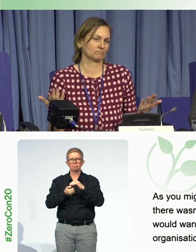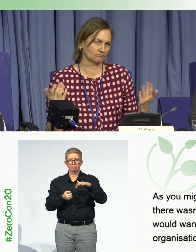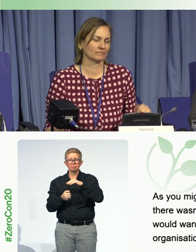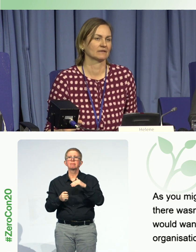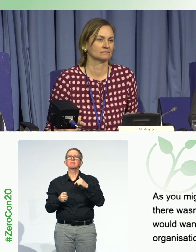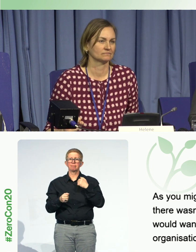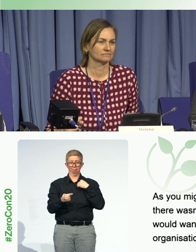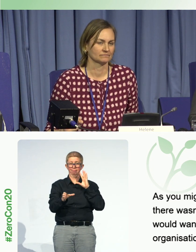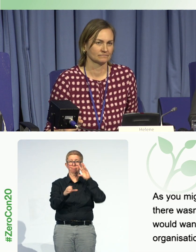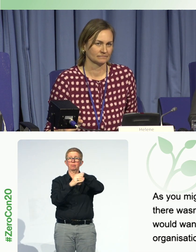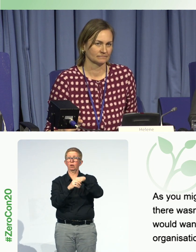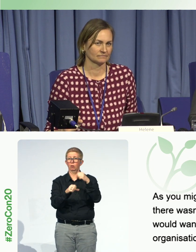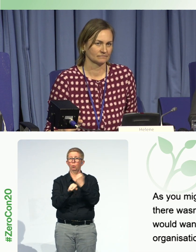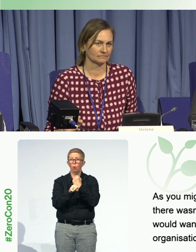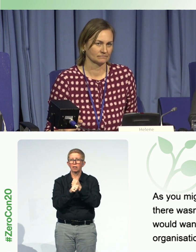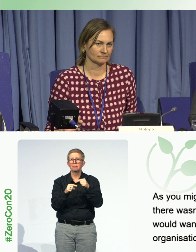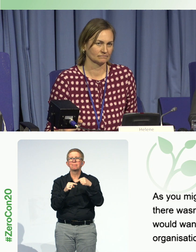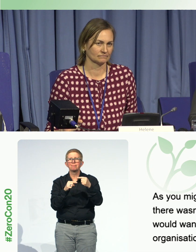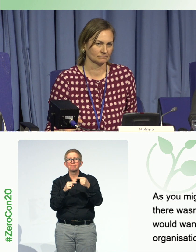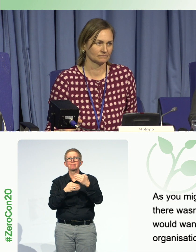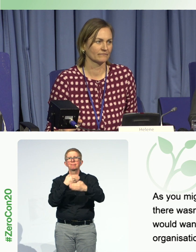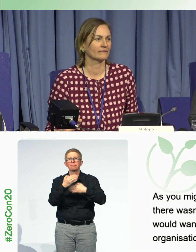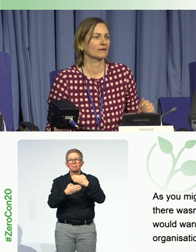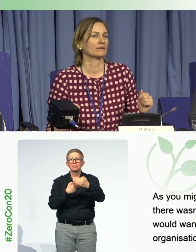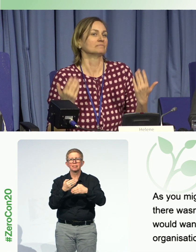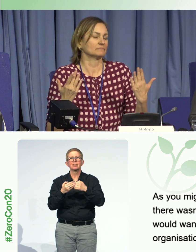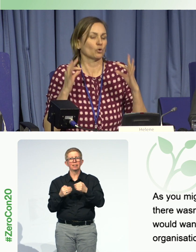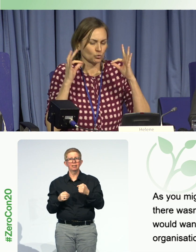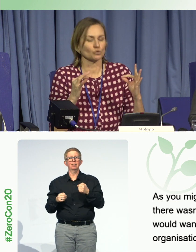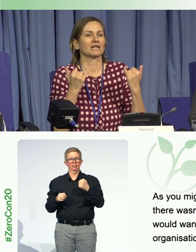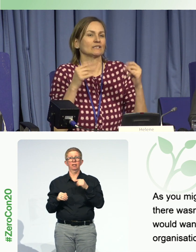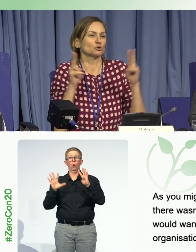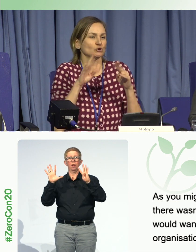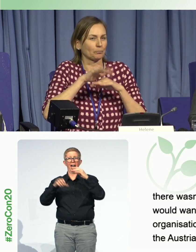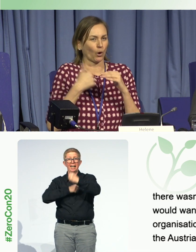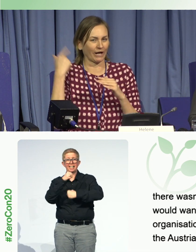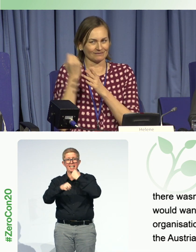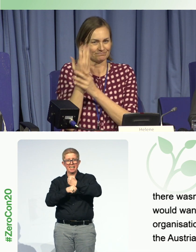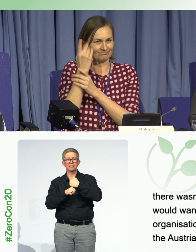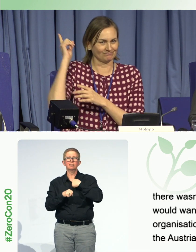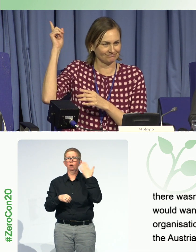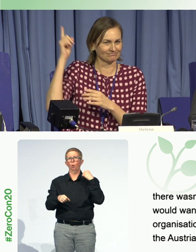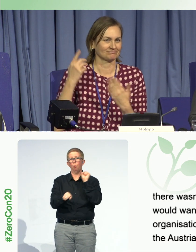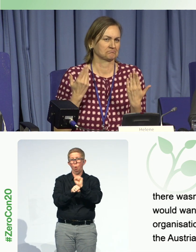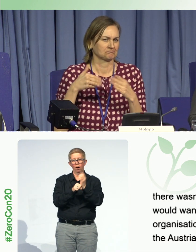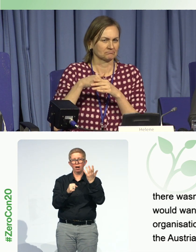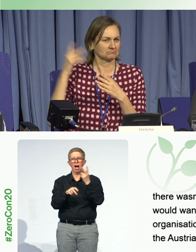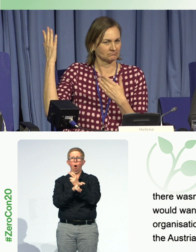had 9 years in the Austrian Parliament as a political representative.